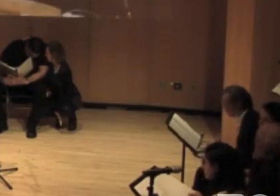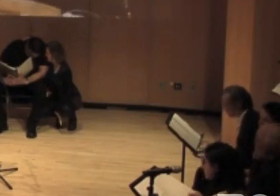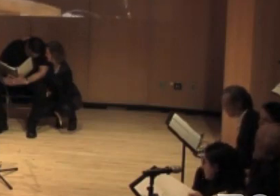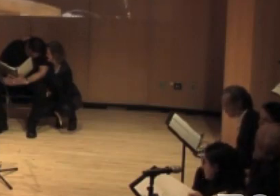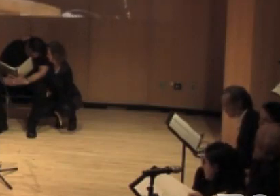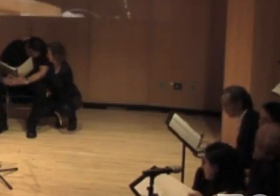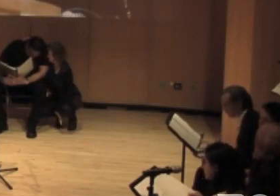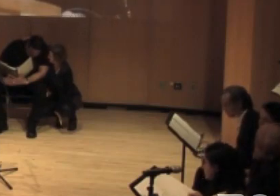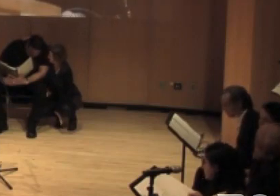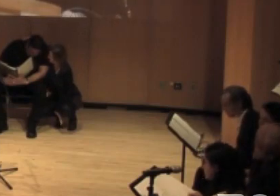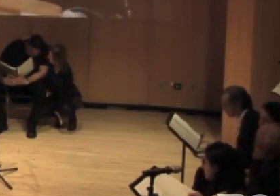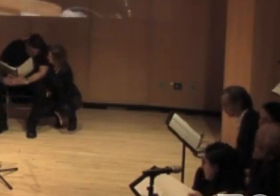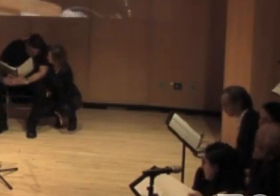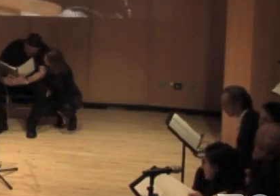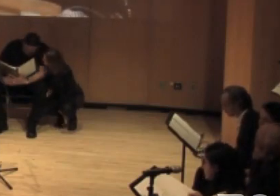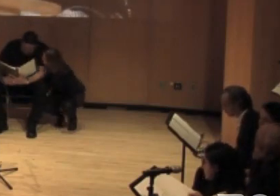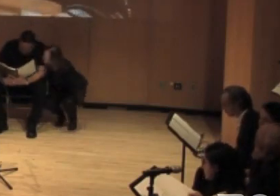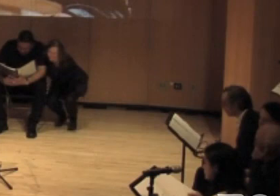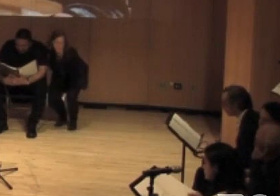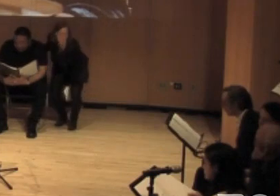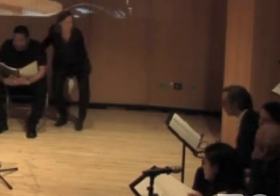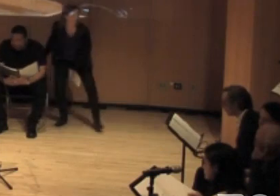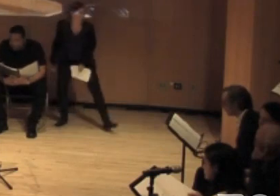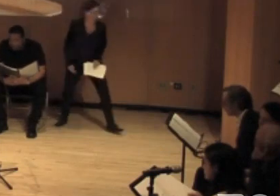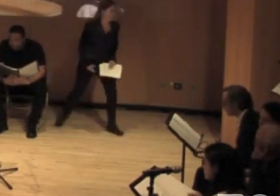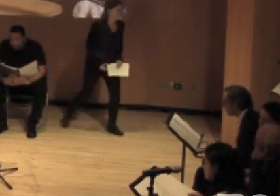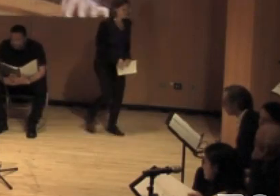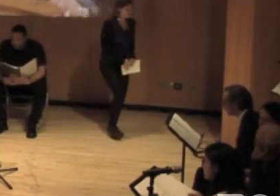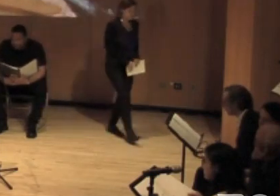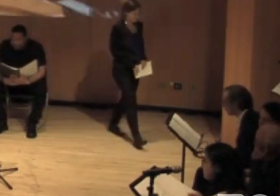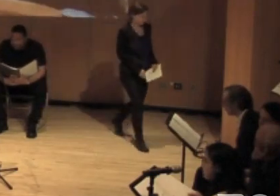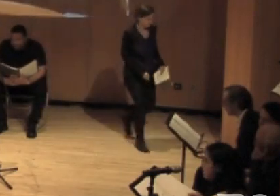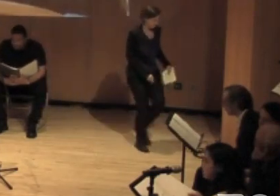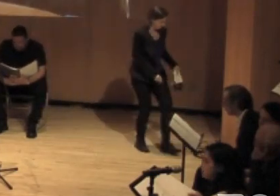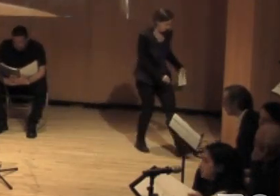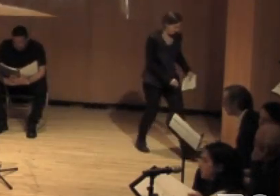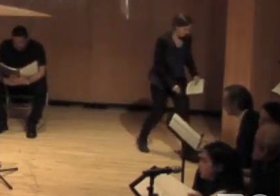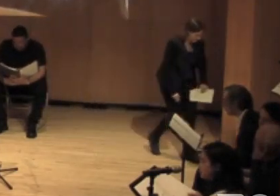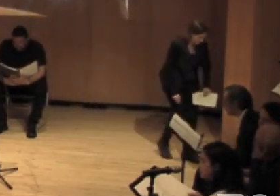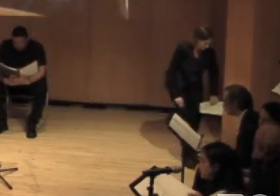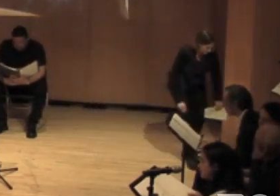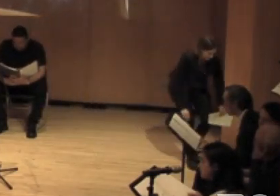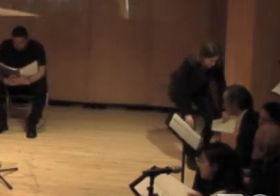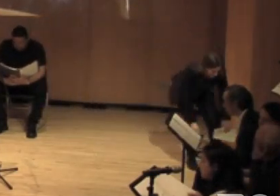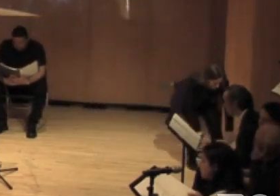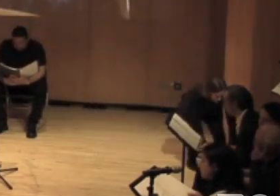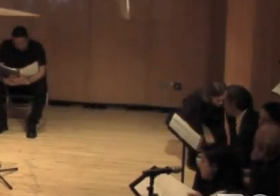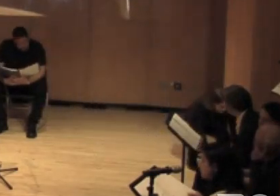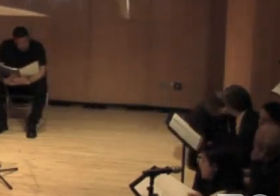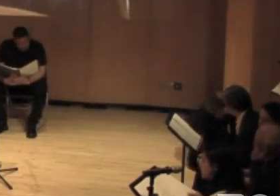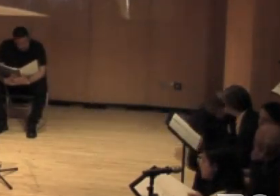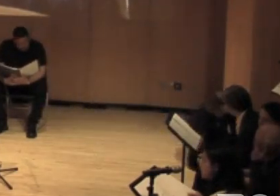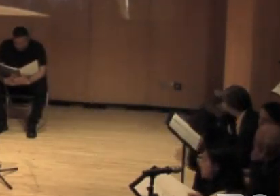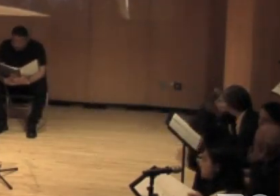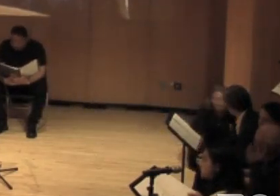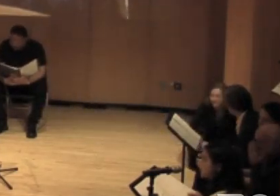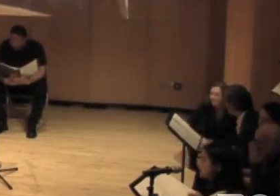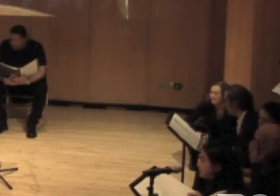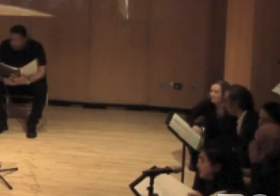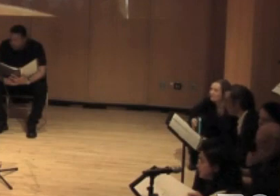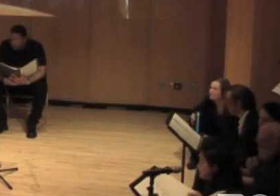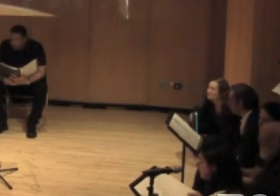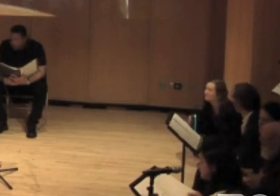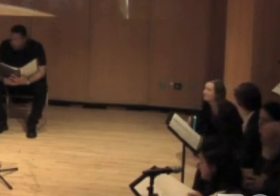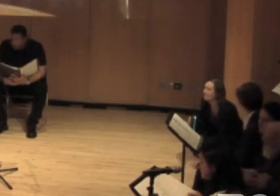making some noises sometimes but yeah she's not saying anything no what should should I do